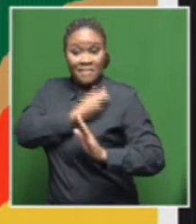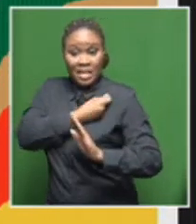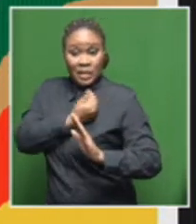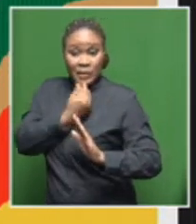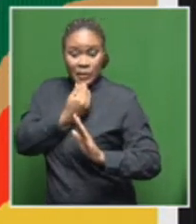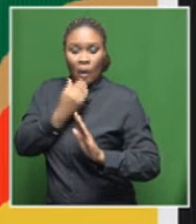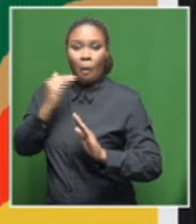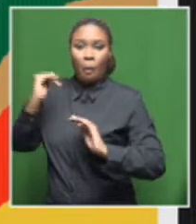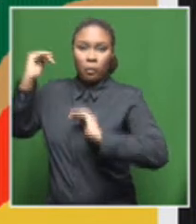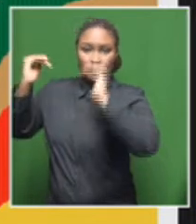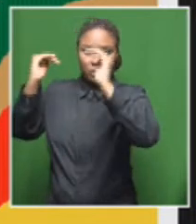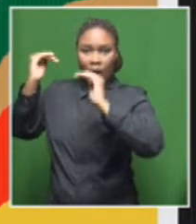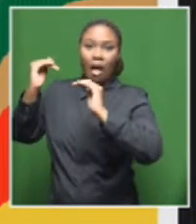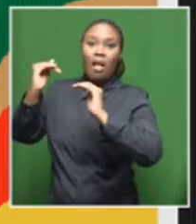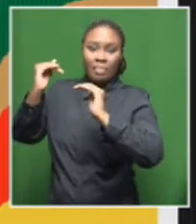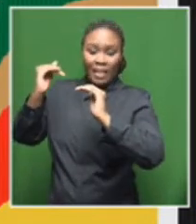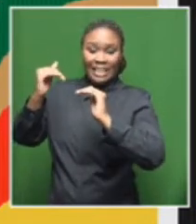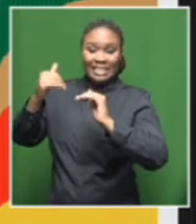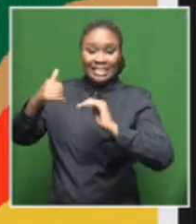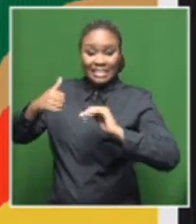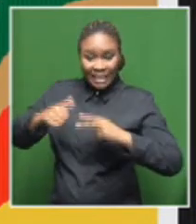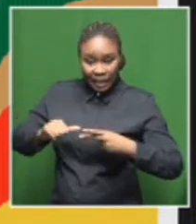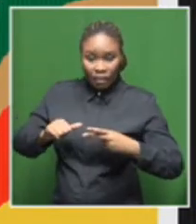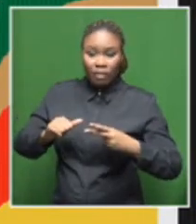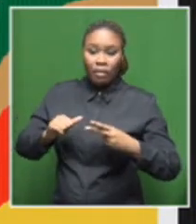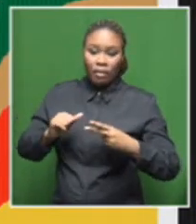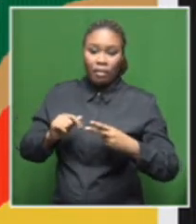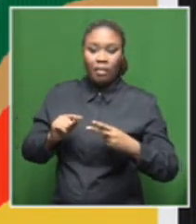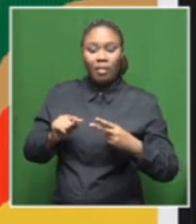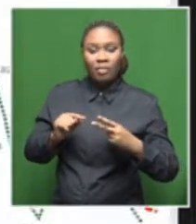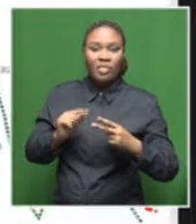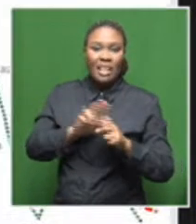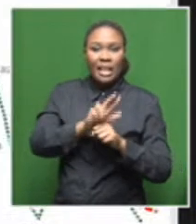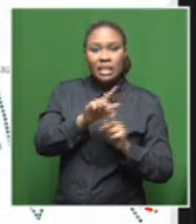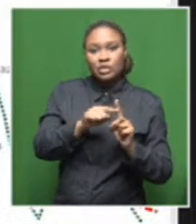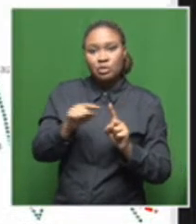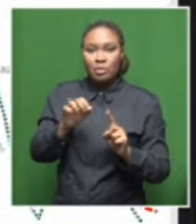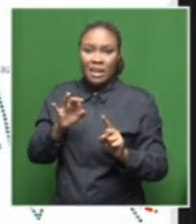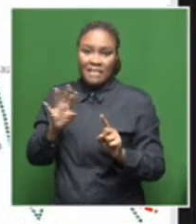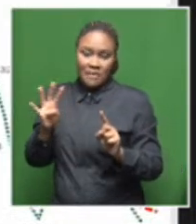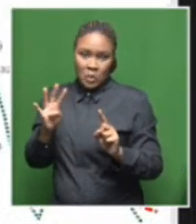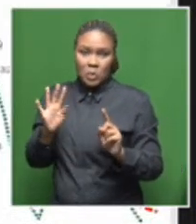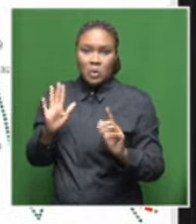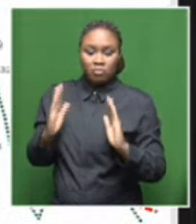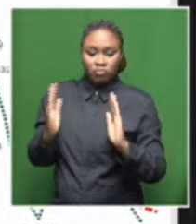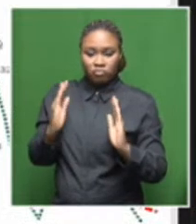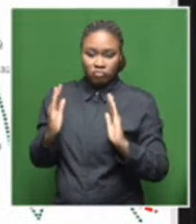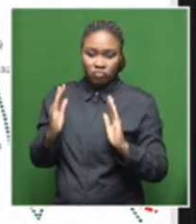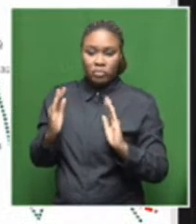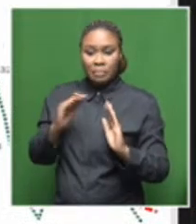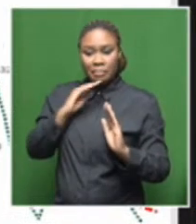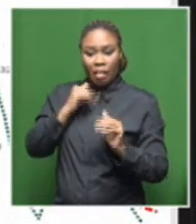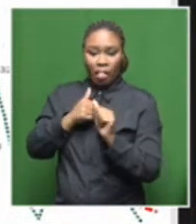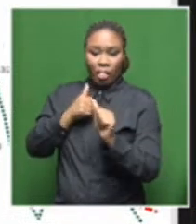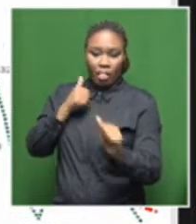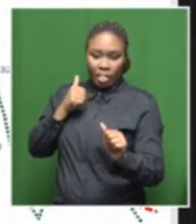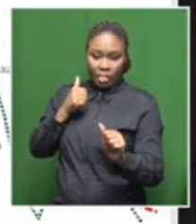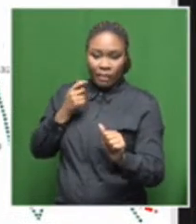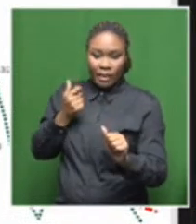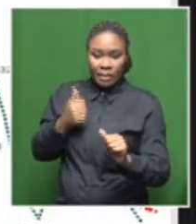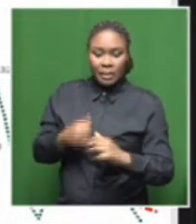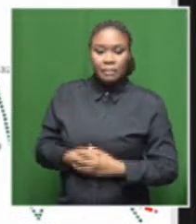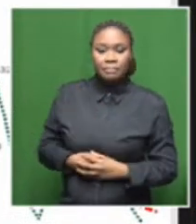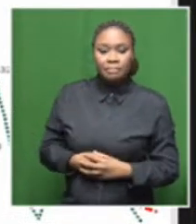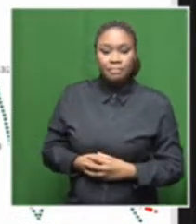two groups lagging behind the female population. Here you can see we are now looking at